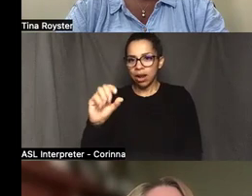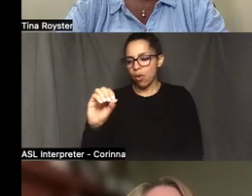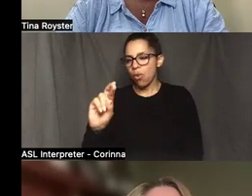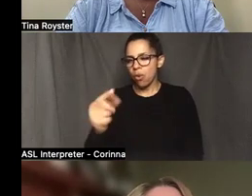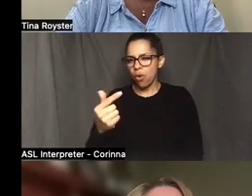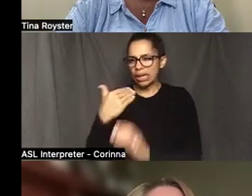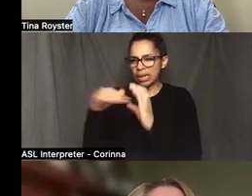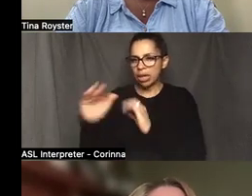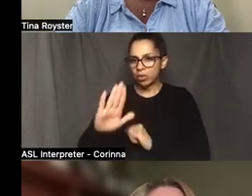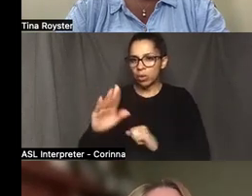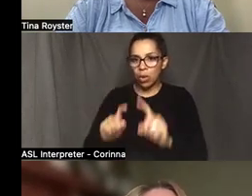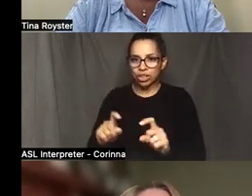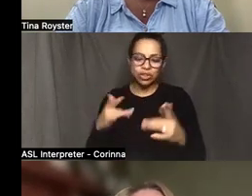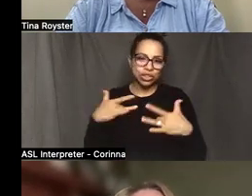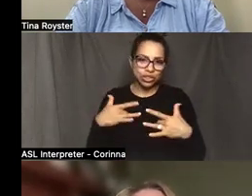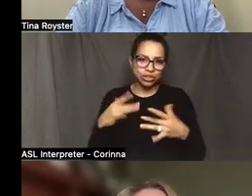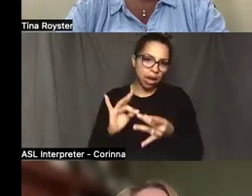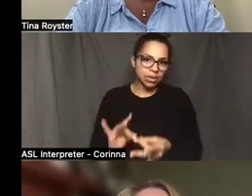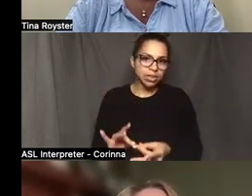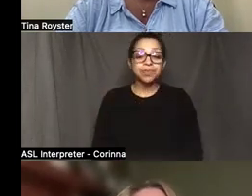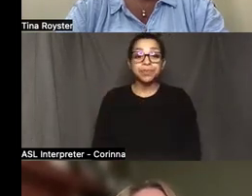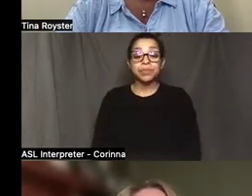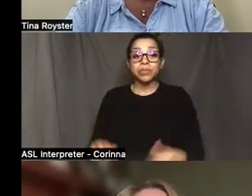one is a